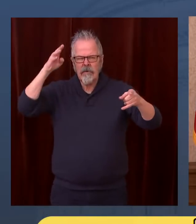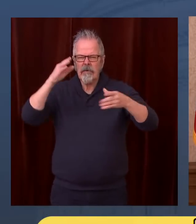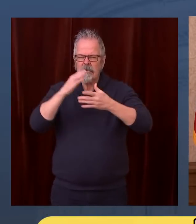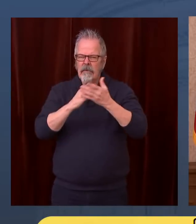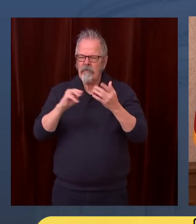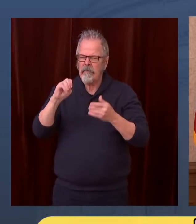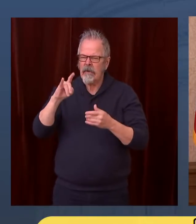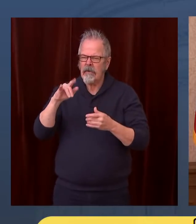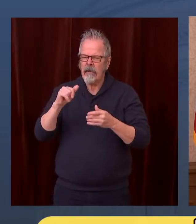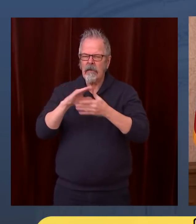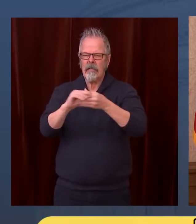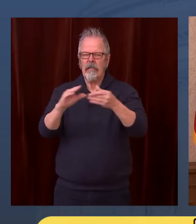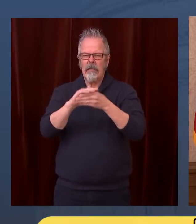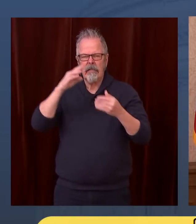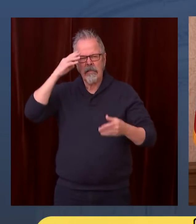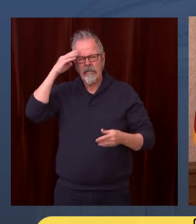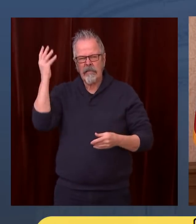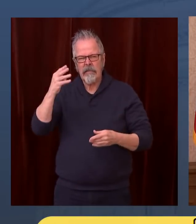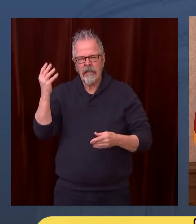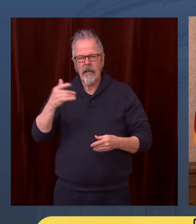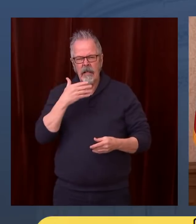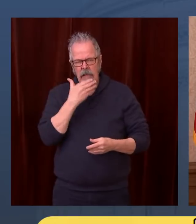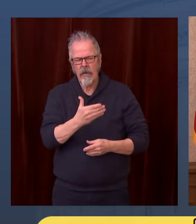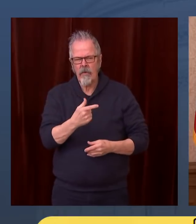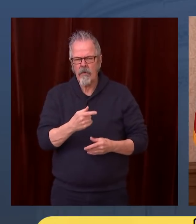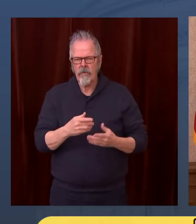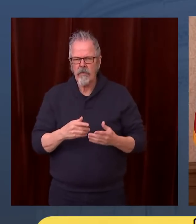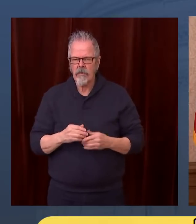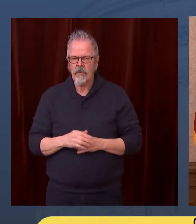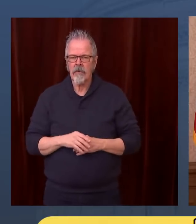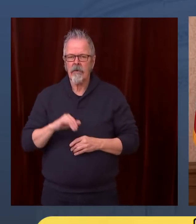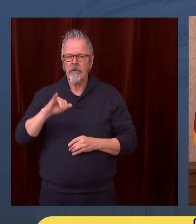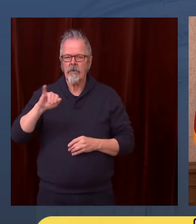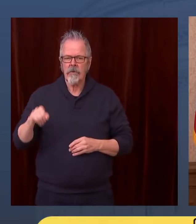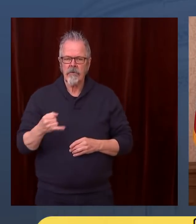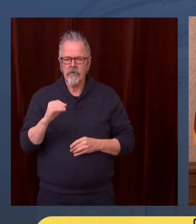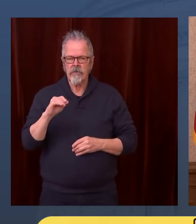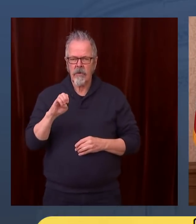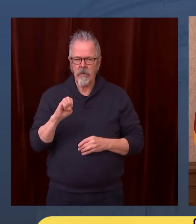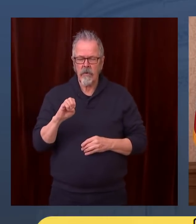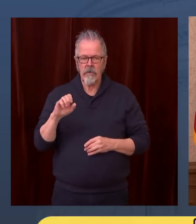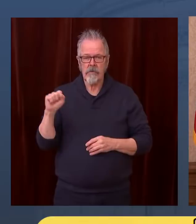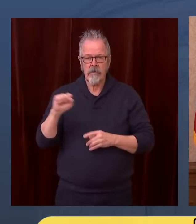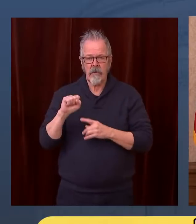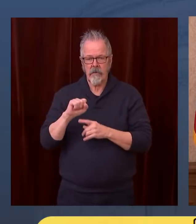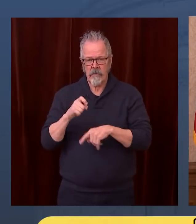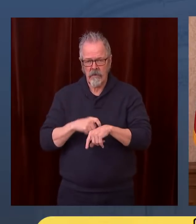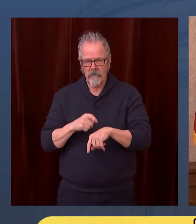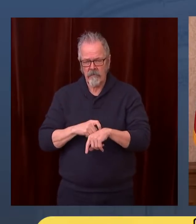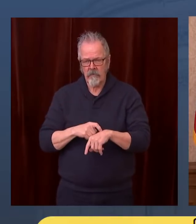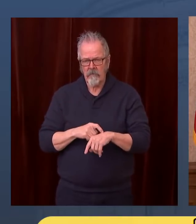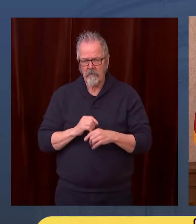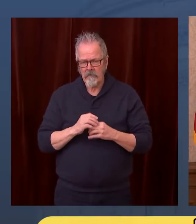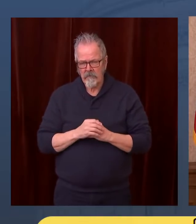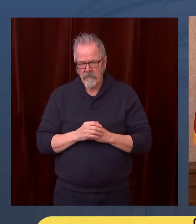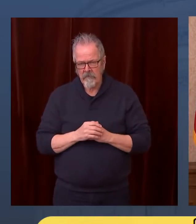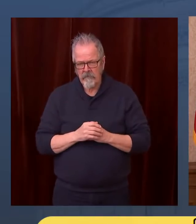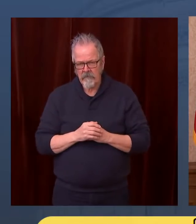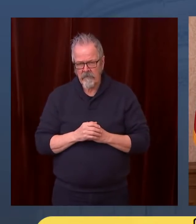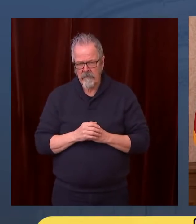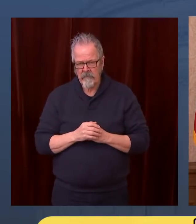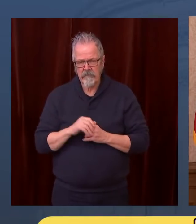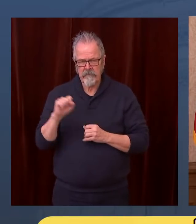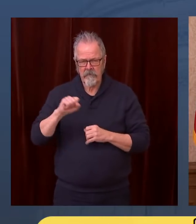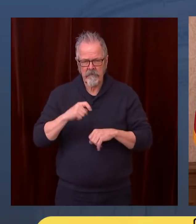Next question comes from Joe with the Seattle Times. Go ahead, Joe. Hello, two questions. First one for the governor. As we approach the